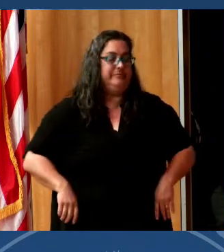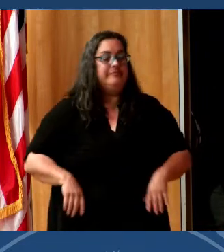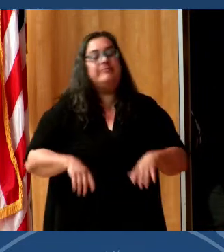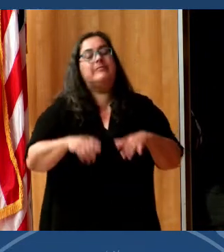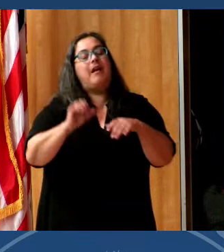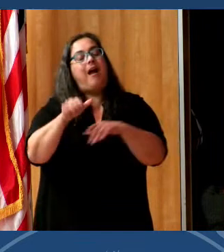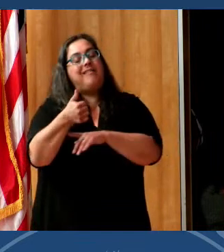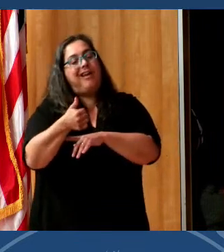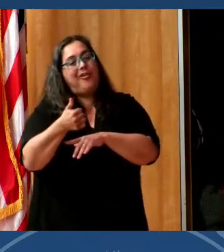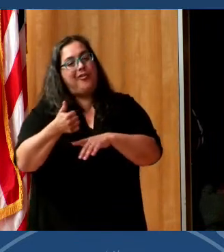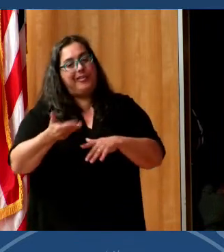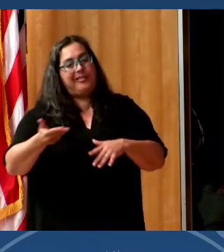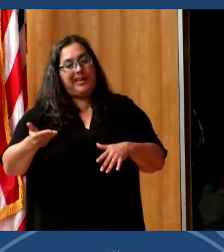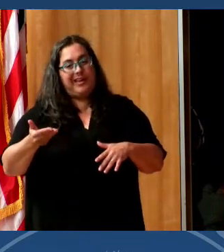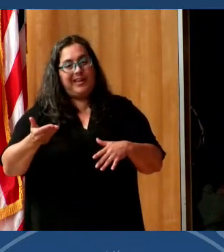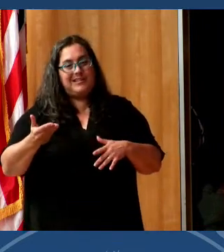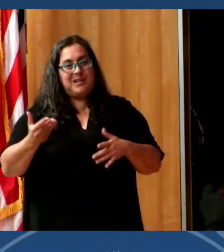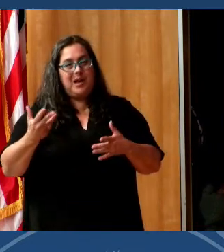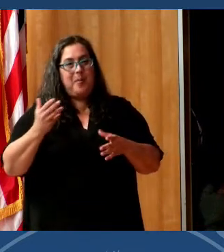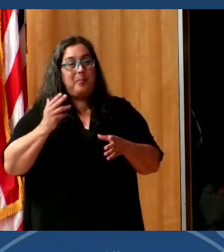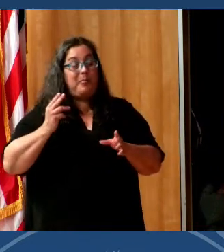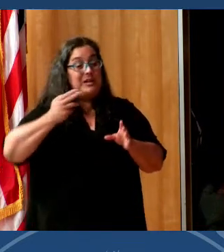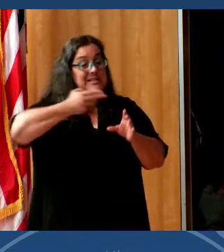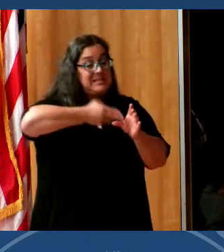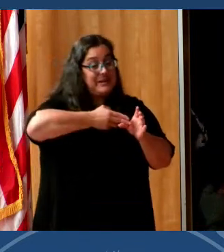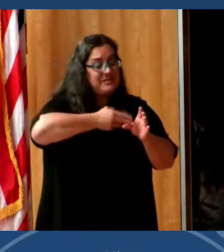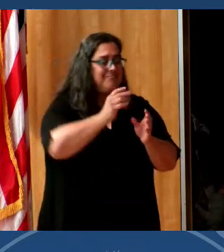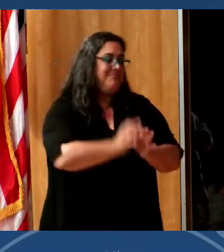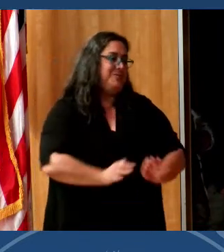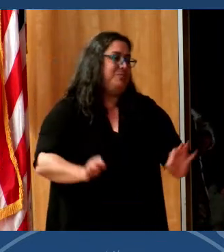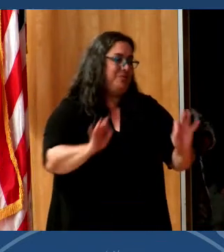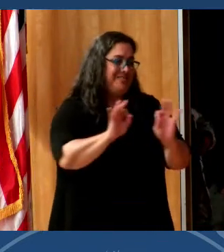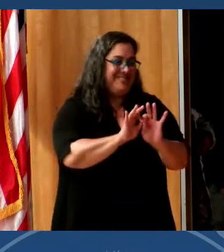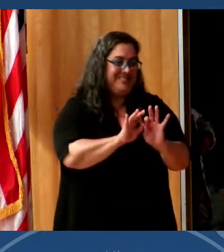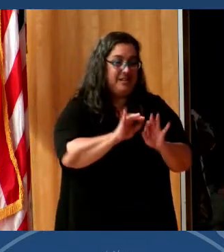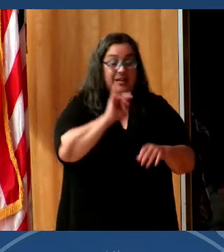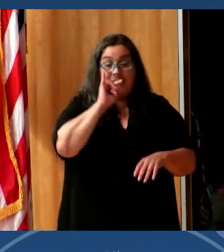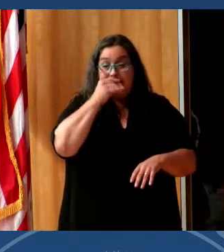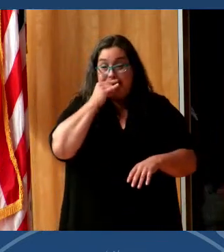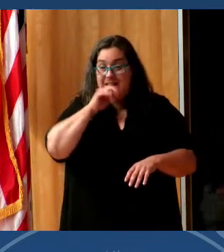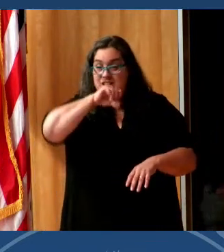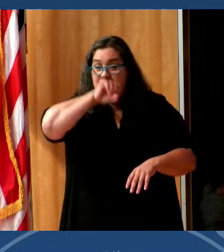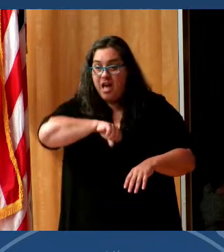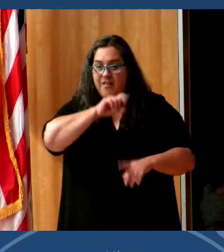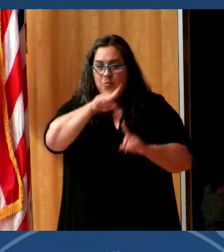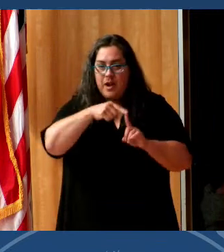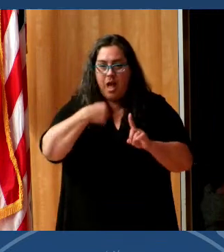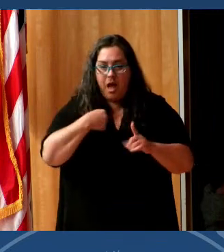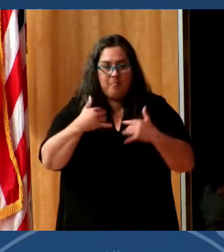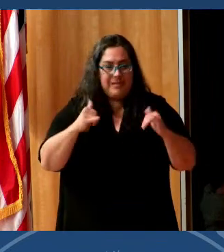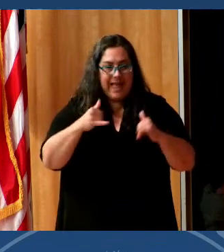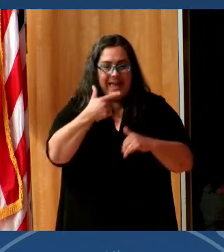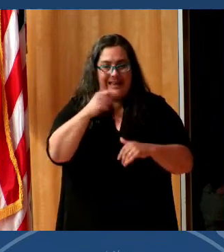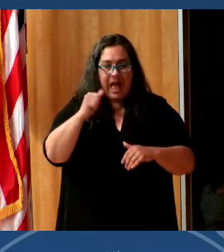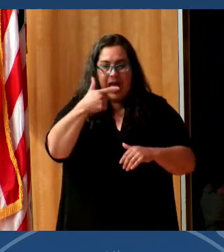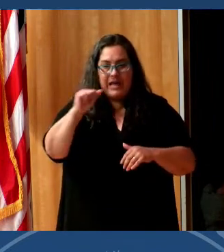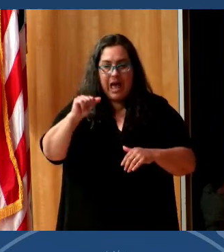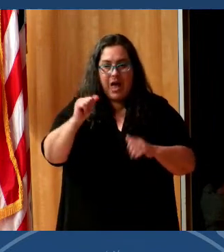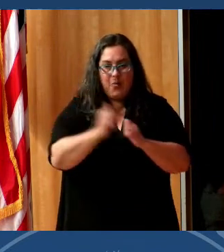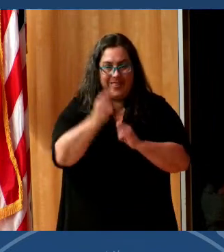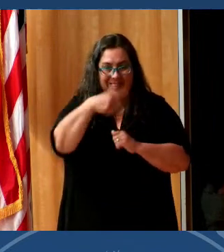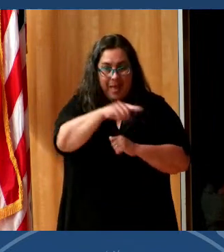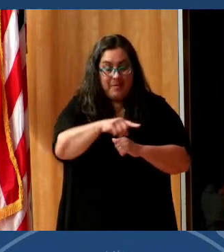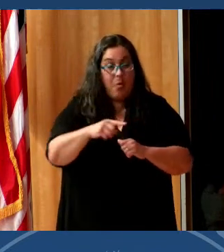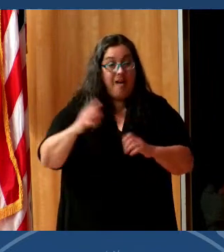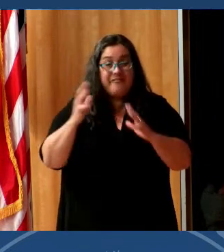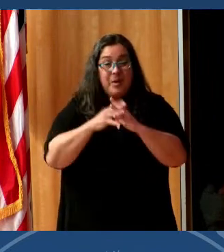Another is that participation is key. The kids would love it when I would play gaga with them, throw a football with